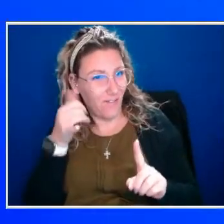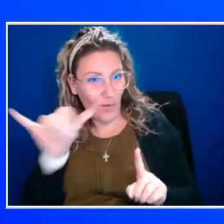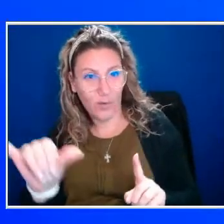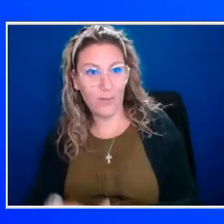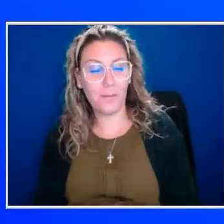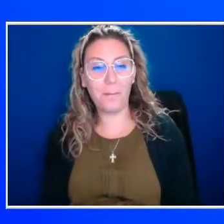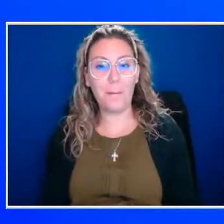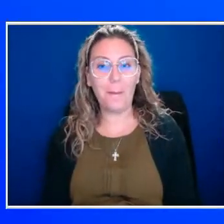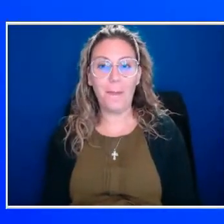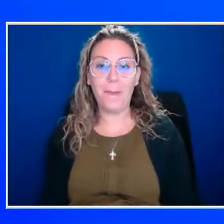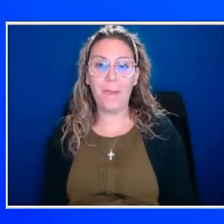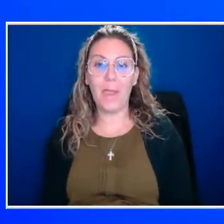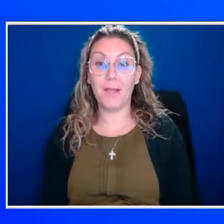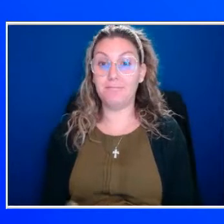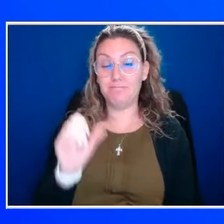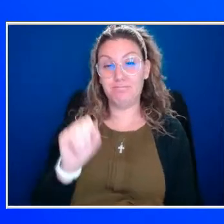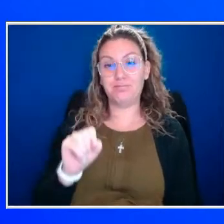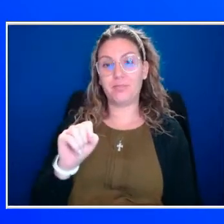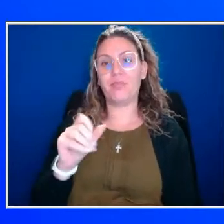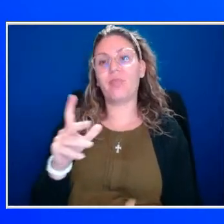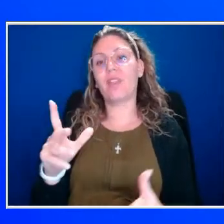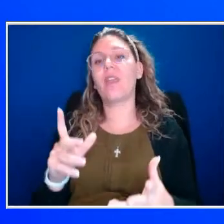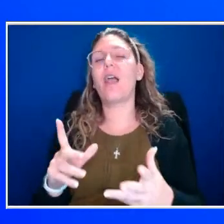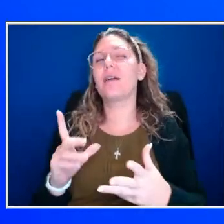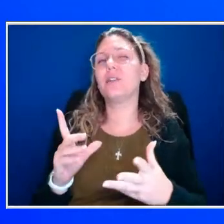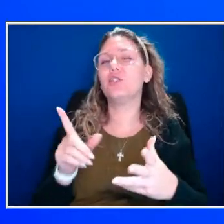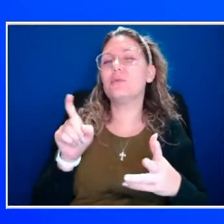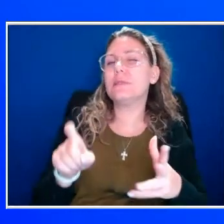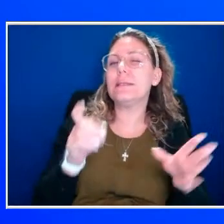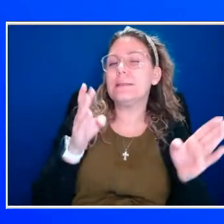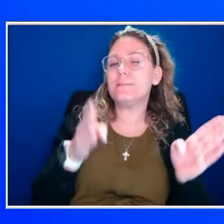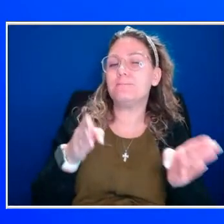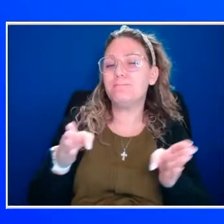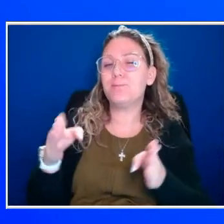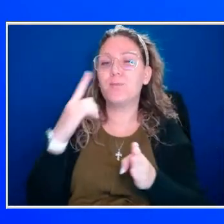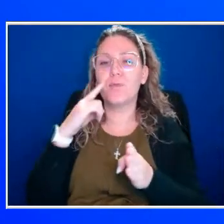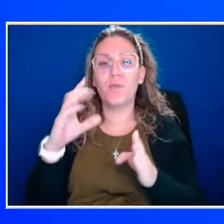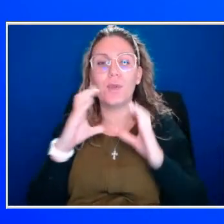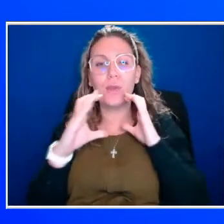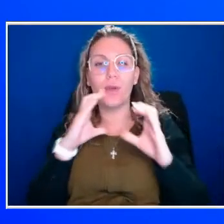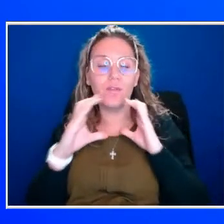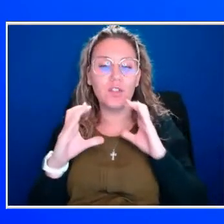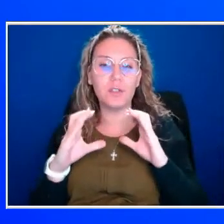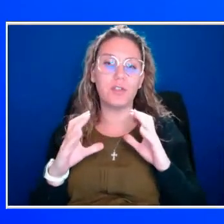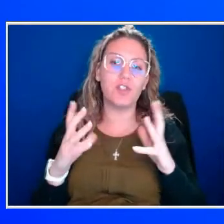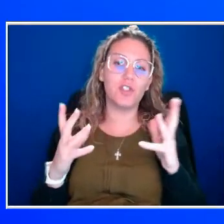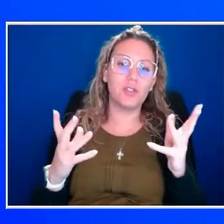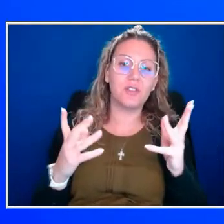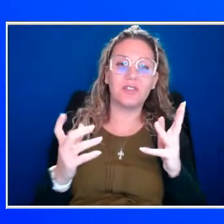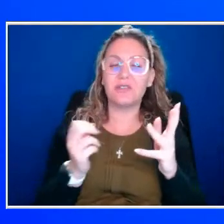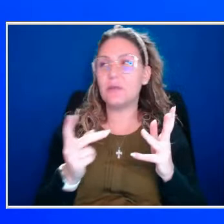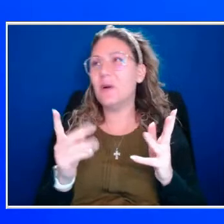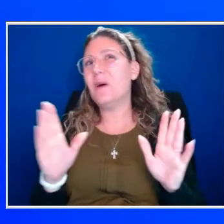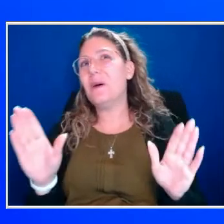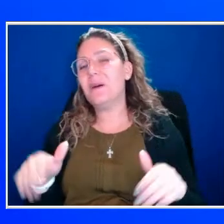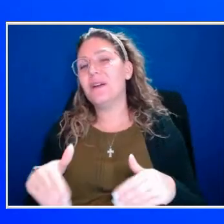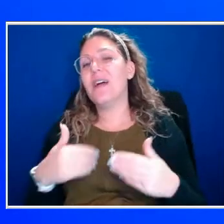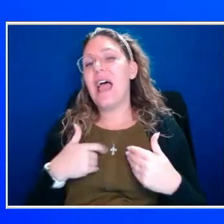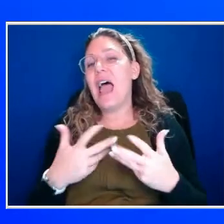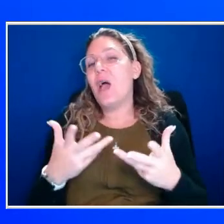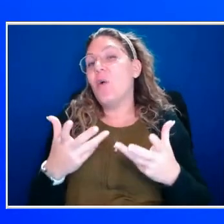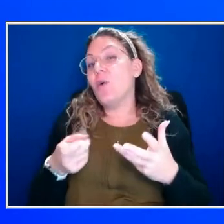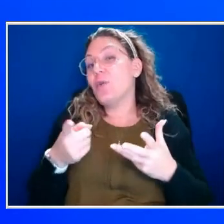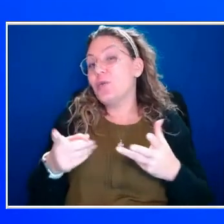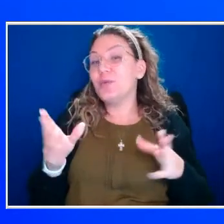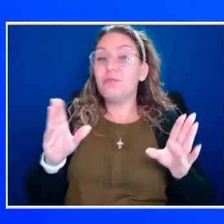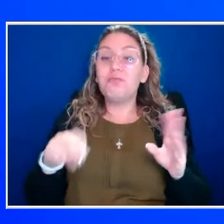I think it's a staged conversation. So some of that conversation is going to be about, you know, gosh, I want you to be able to move with